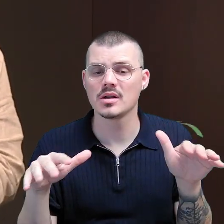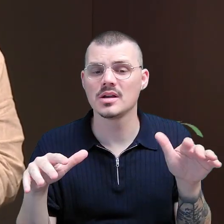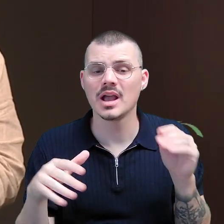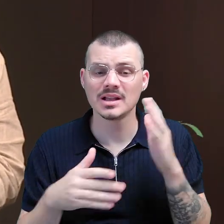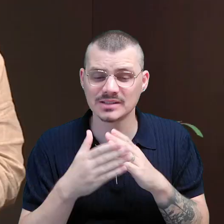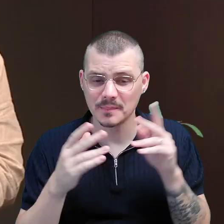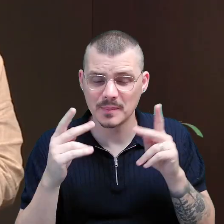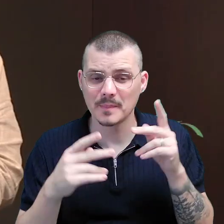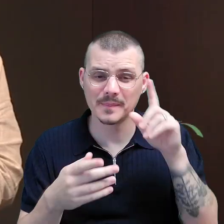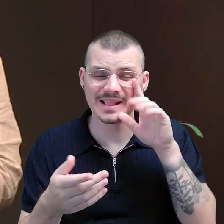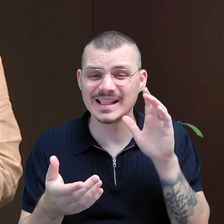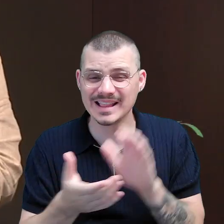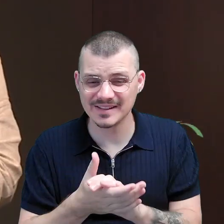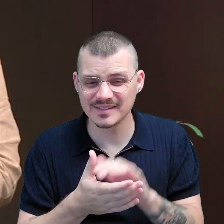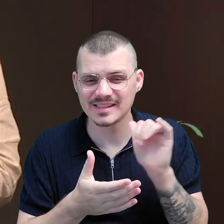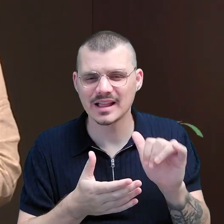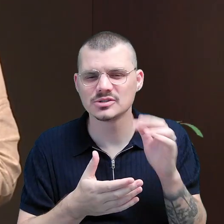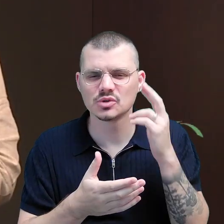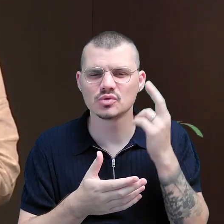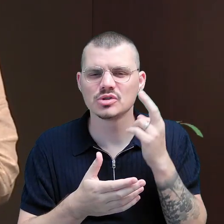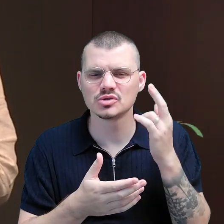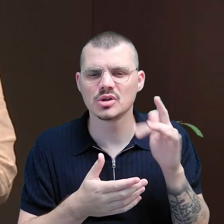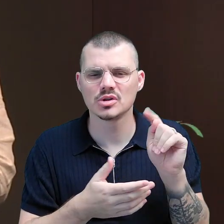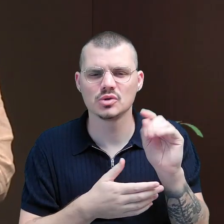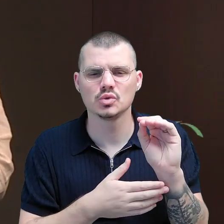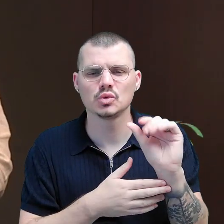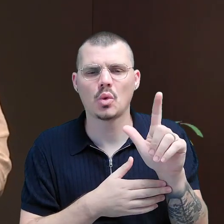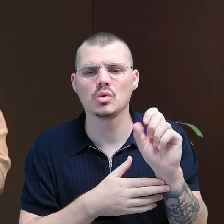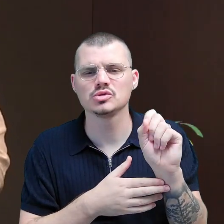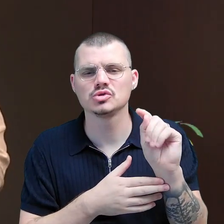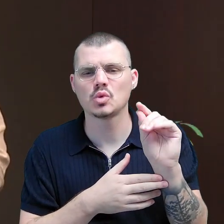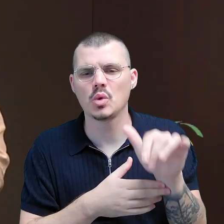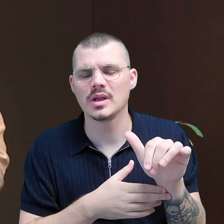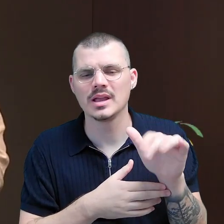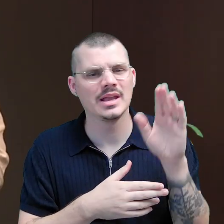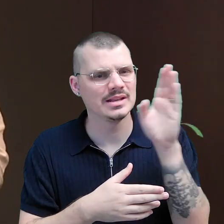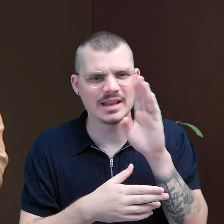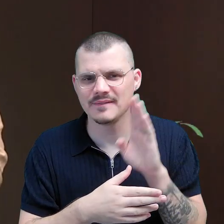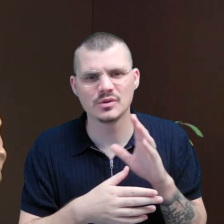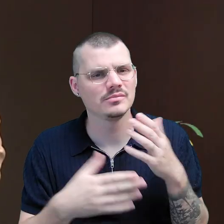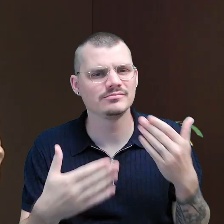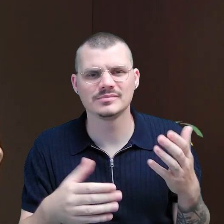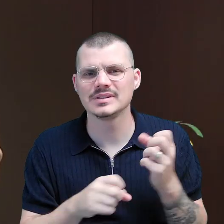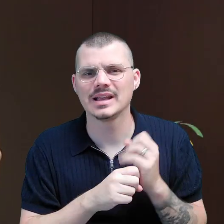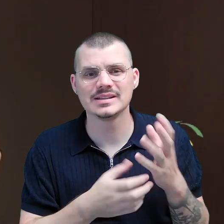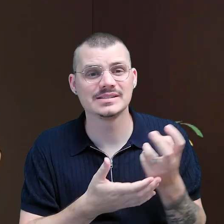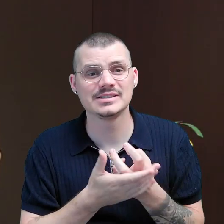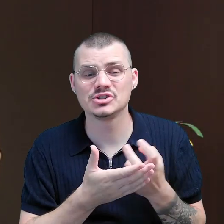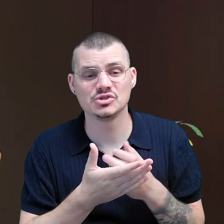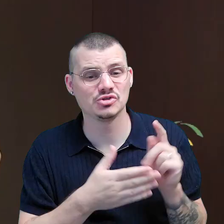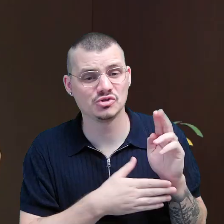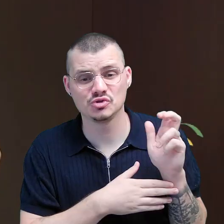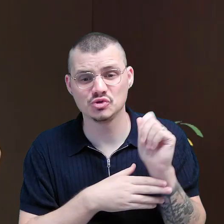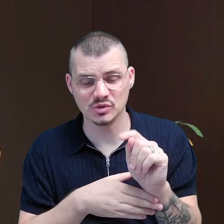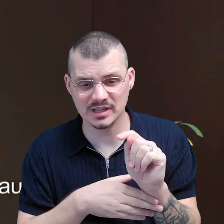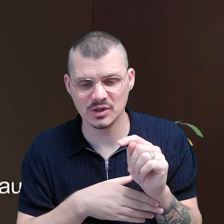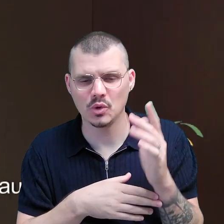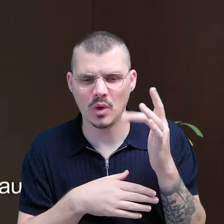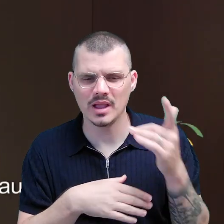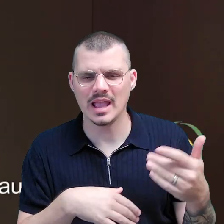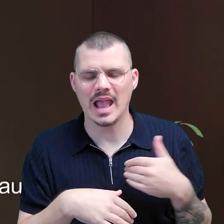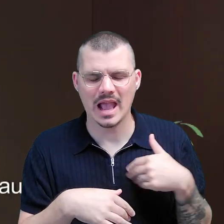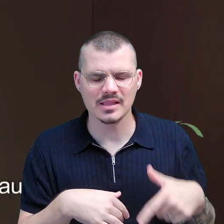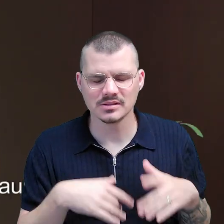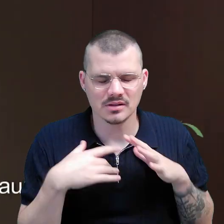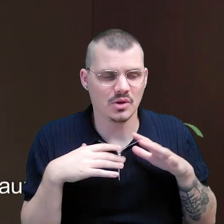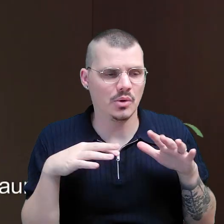And some people believe that that's the reason Tolstoy never got his seizures treated, because he